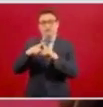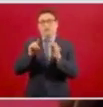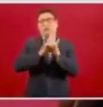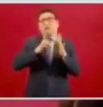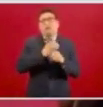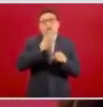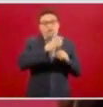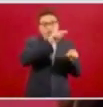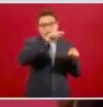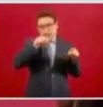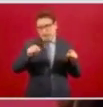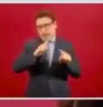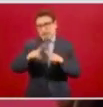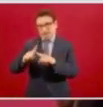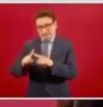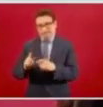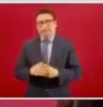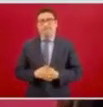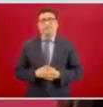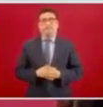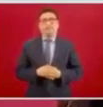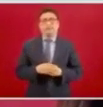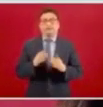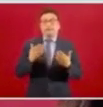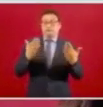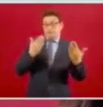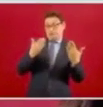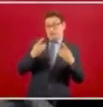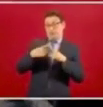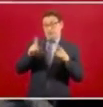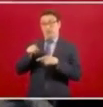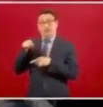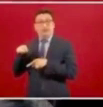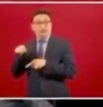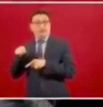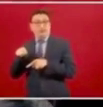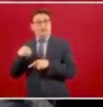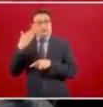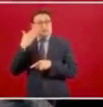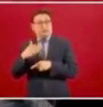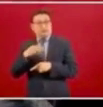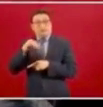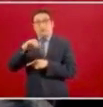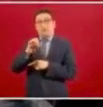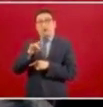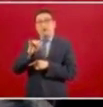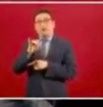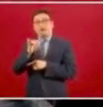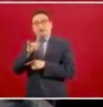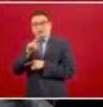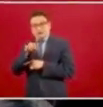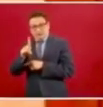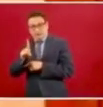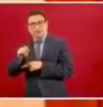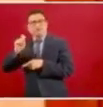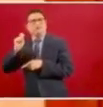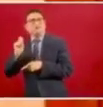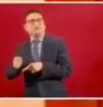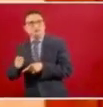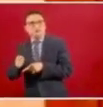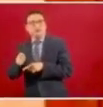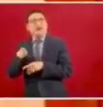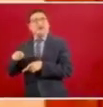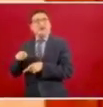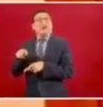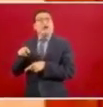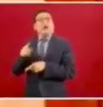related to the risk of dying of COVID-19 if you get infected. Now, the